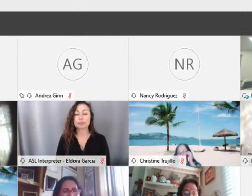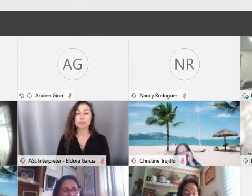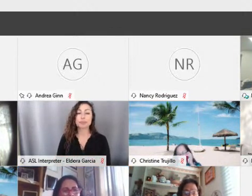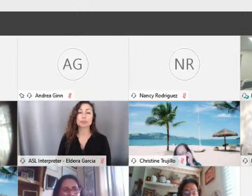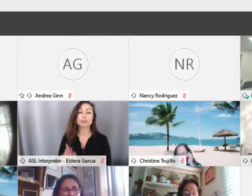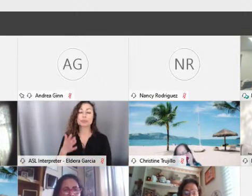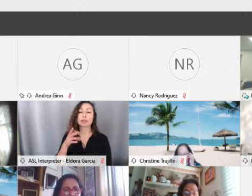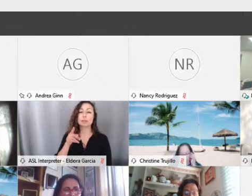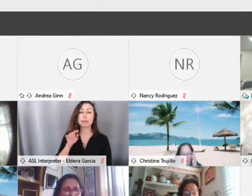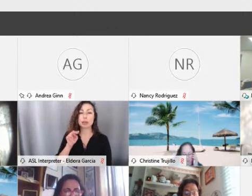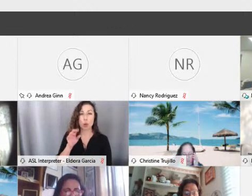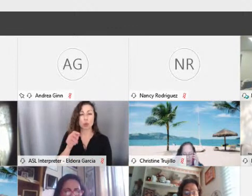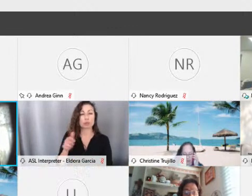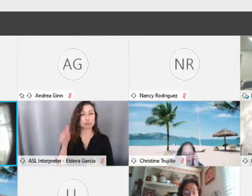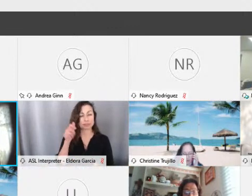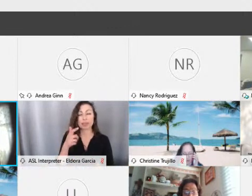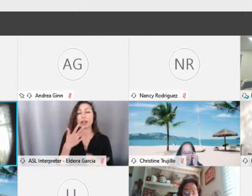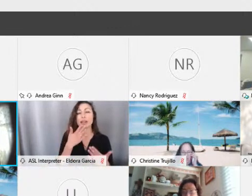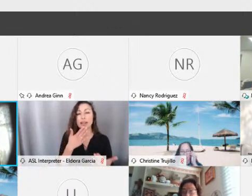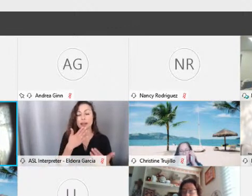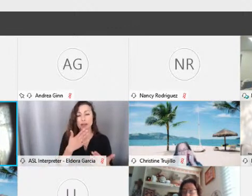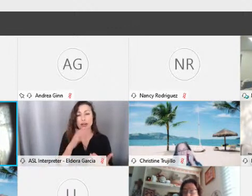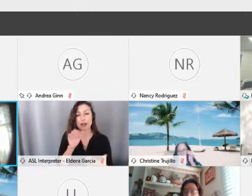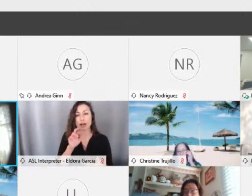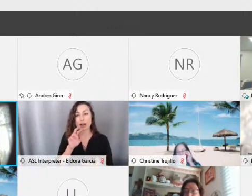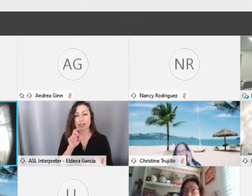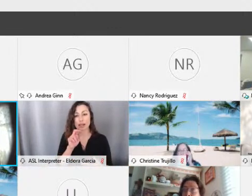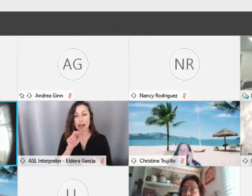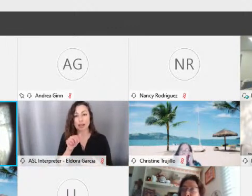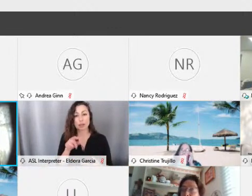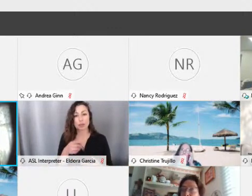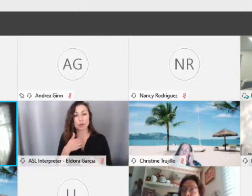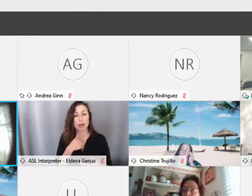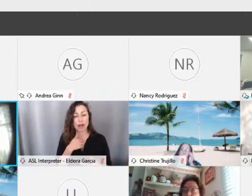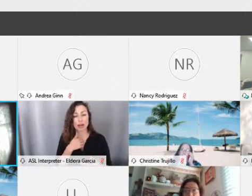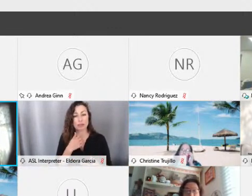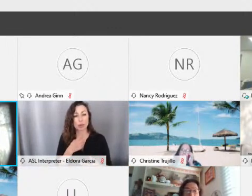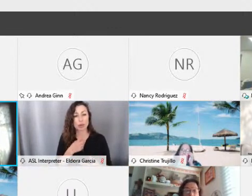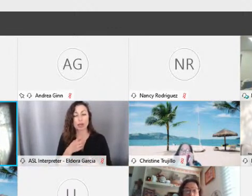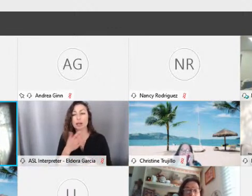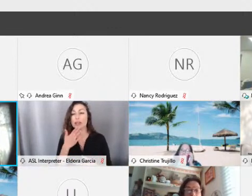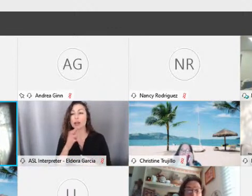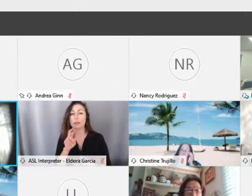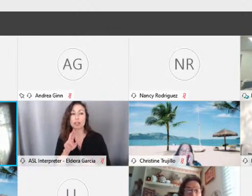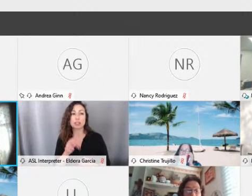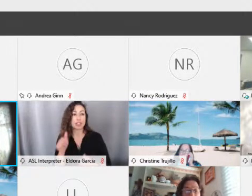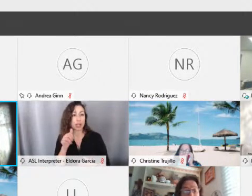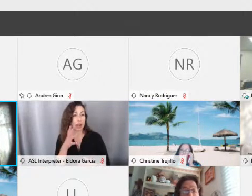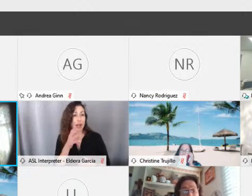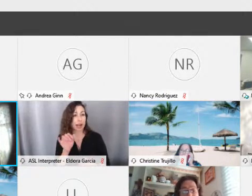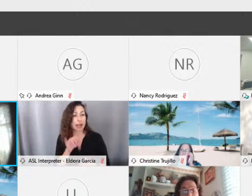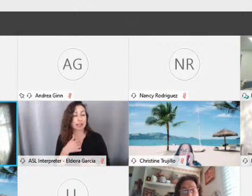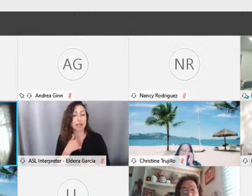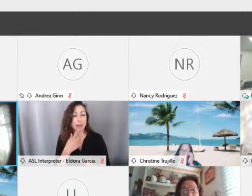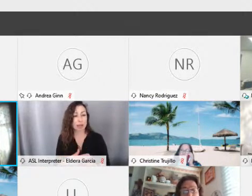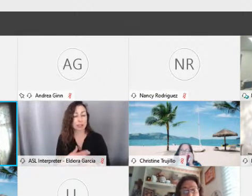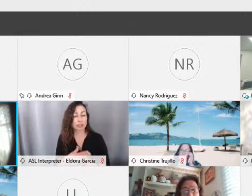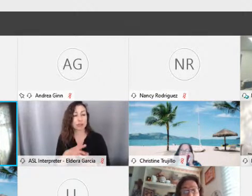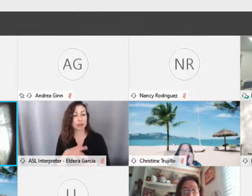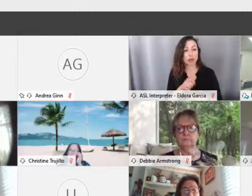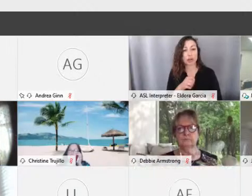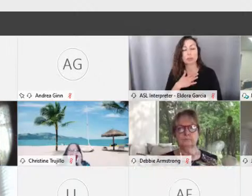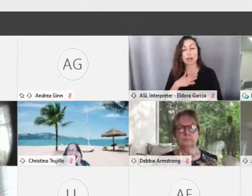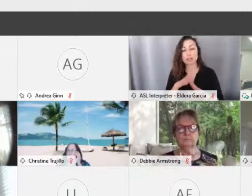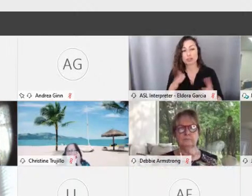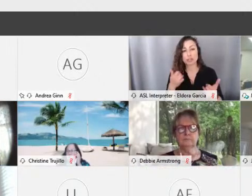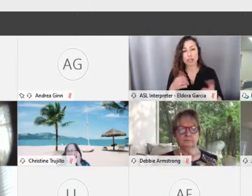Thank you, Senator. Representative Cadena, you get a question. Thank you, Mr. Chair. And just as I named earlier, my